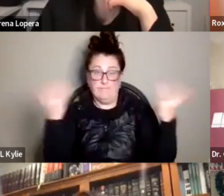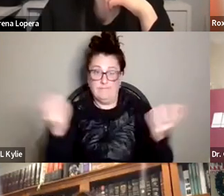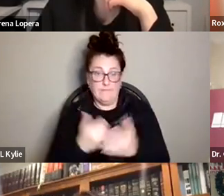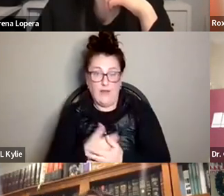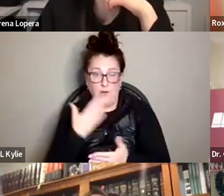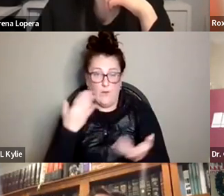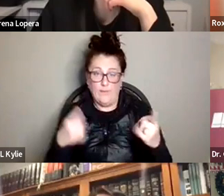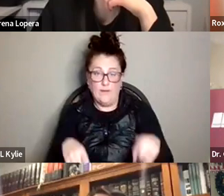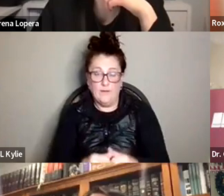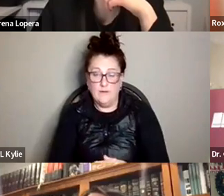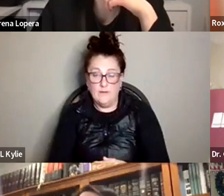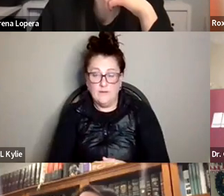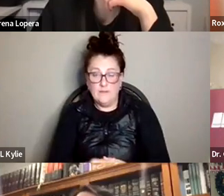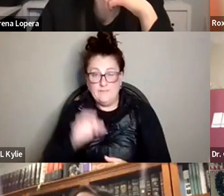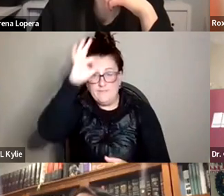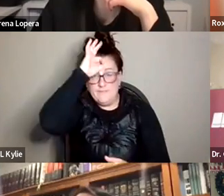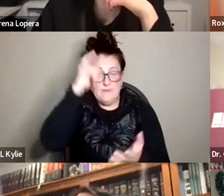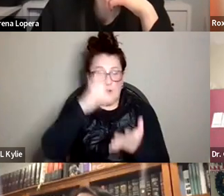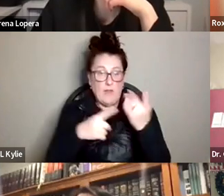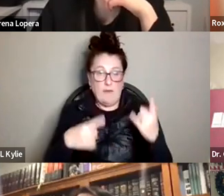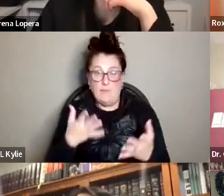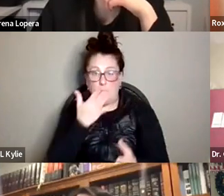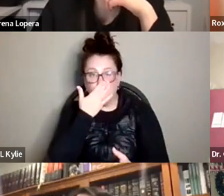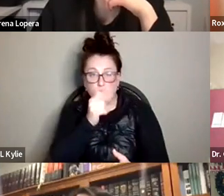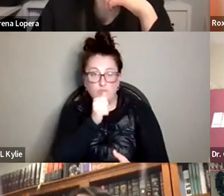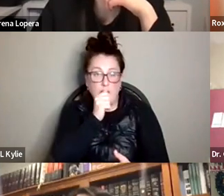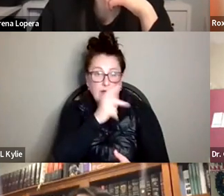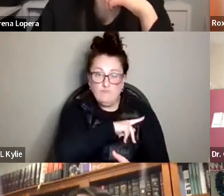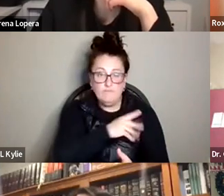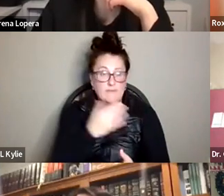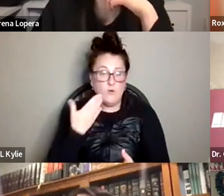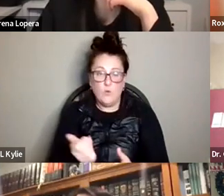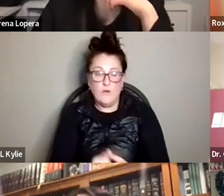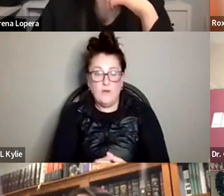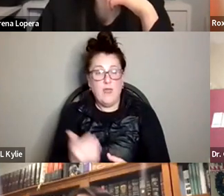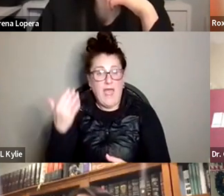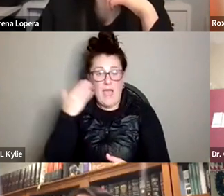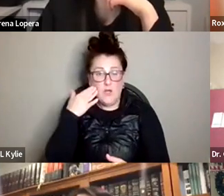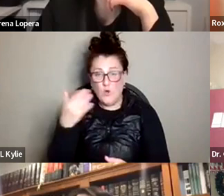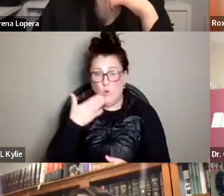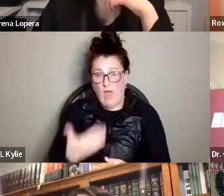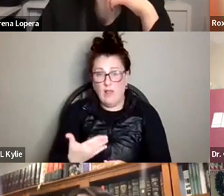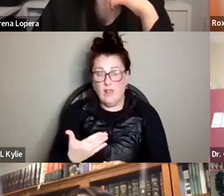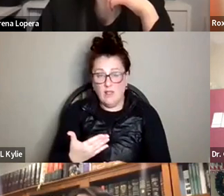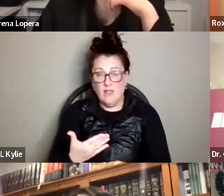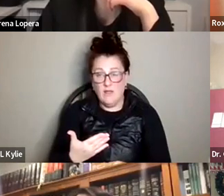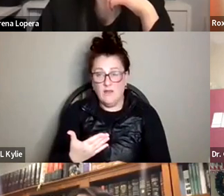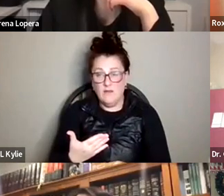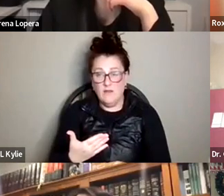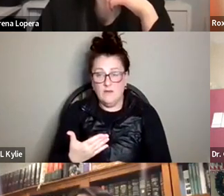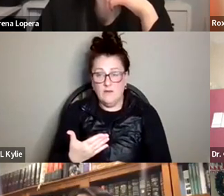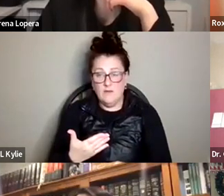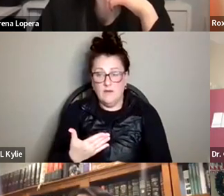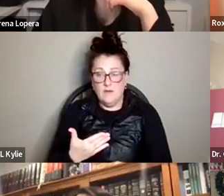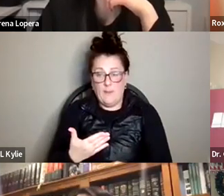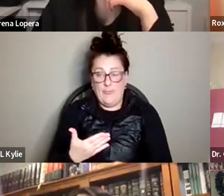whatever the cause is, we may never know. It may be too personal and private, but I knew her well. I met